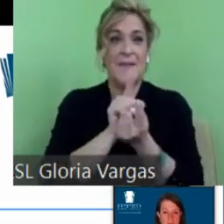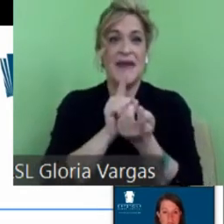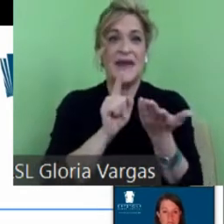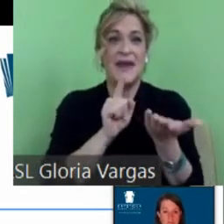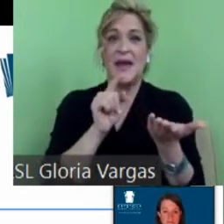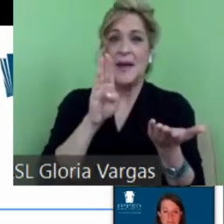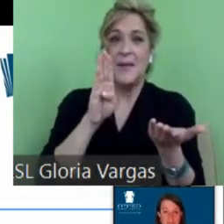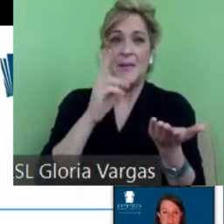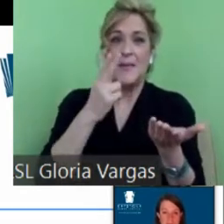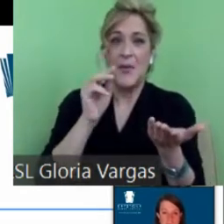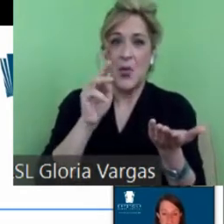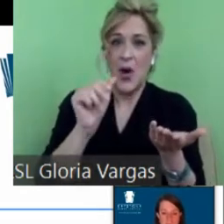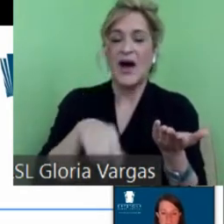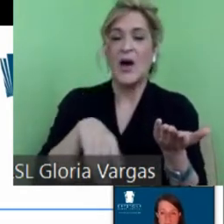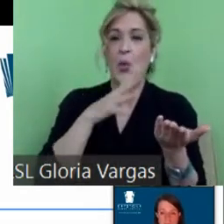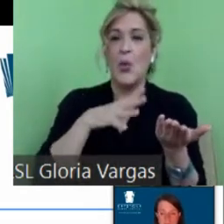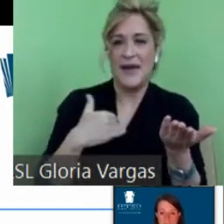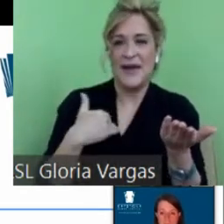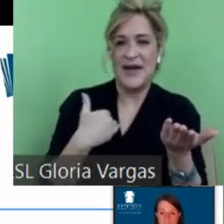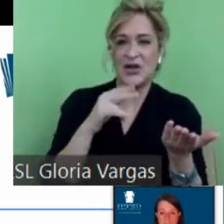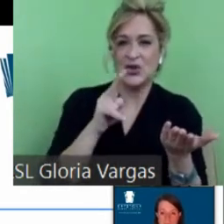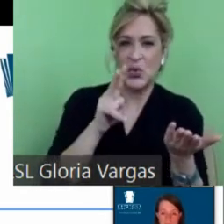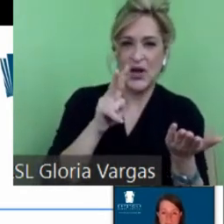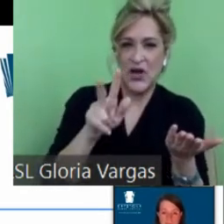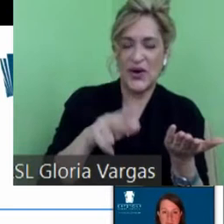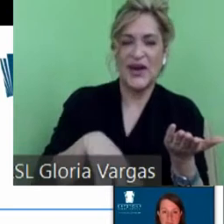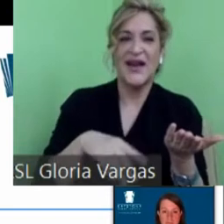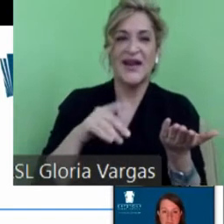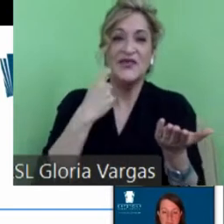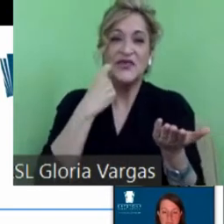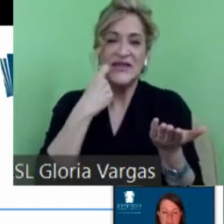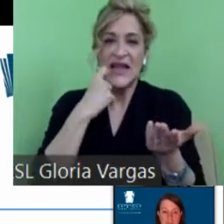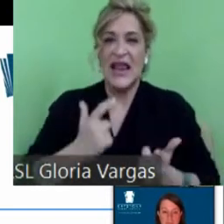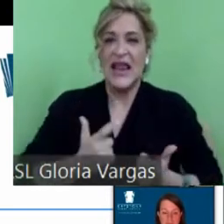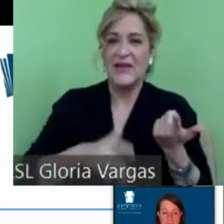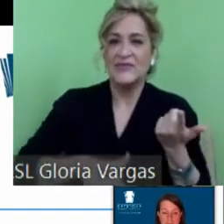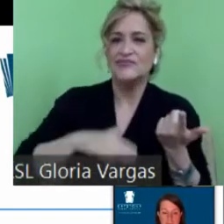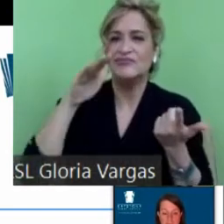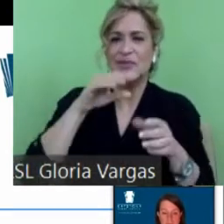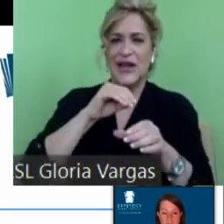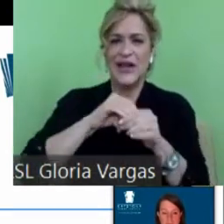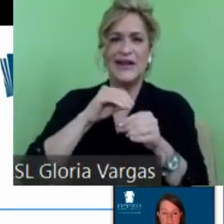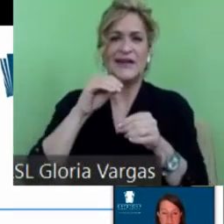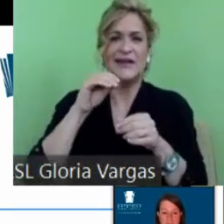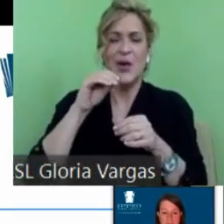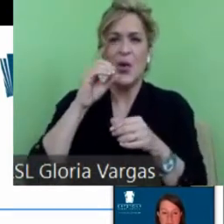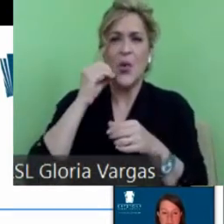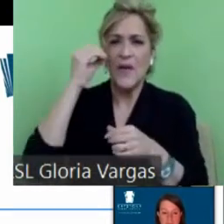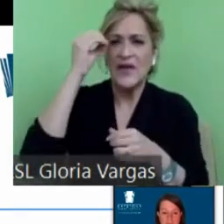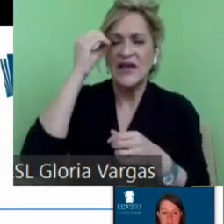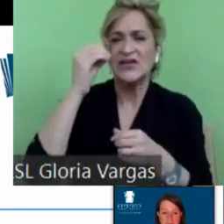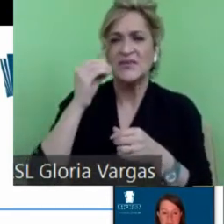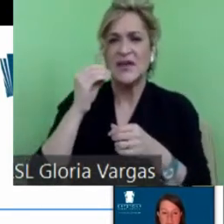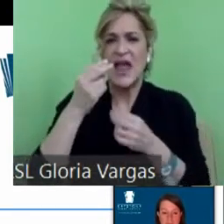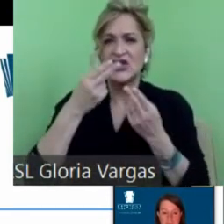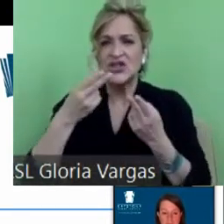23, who until recently grew up and lived in orphanages and government shelter homes. No one ever